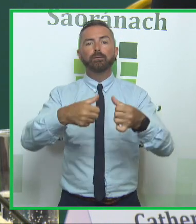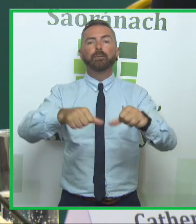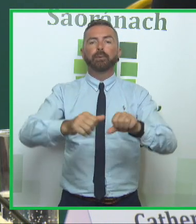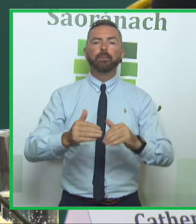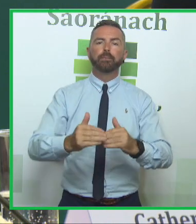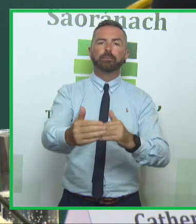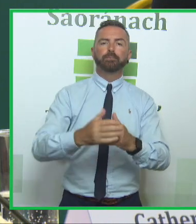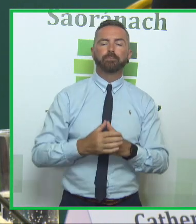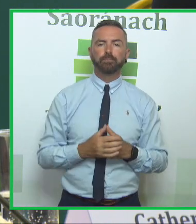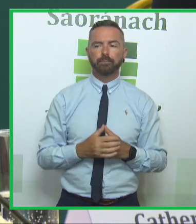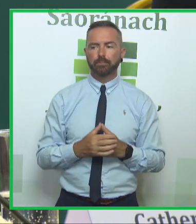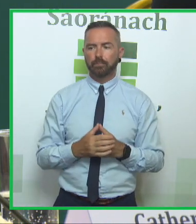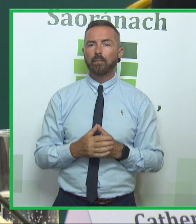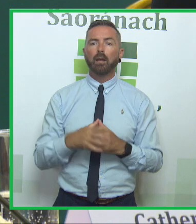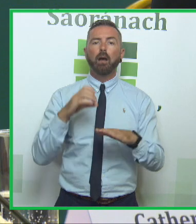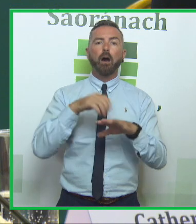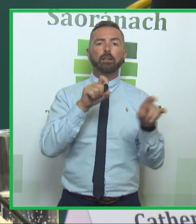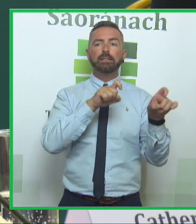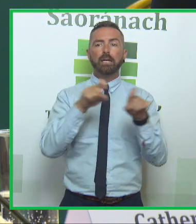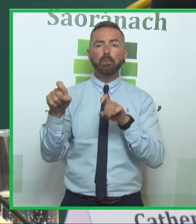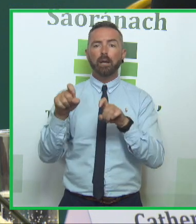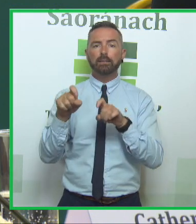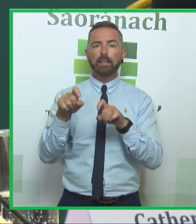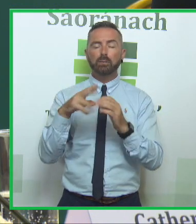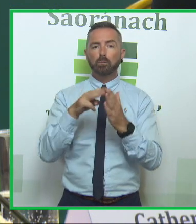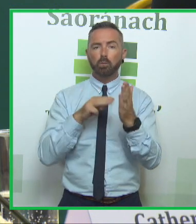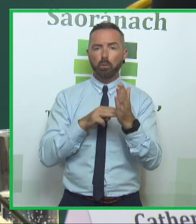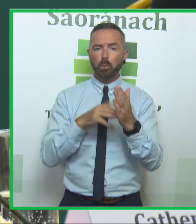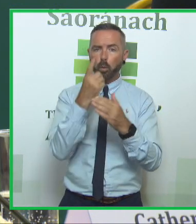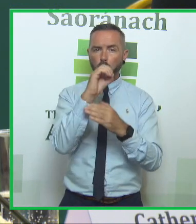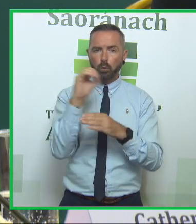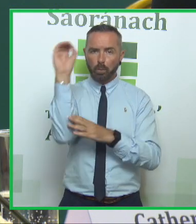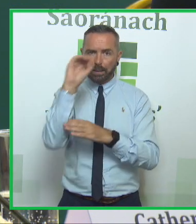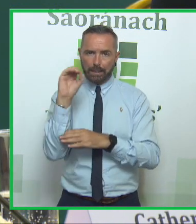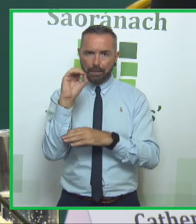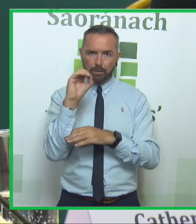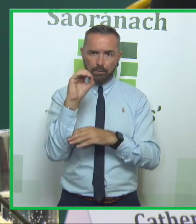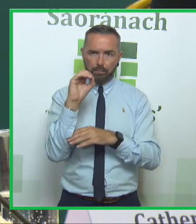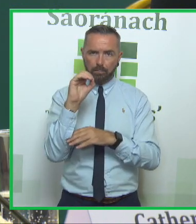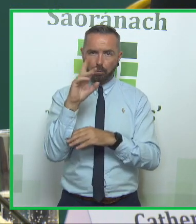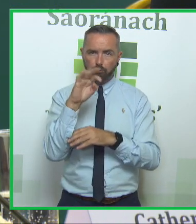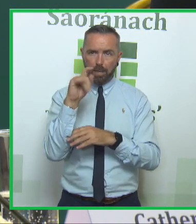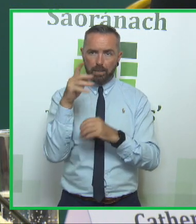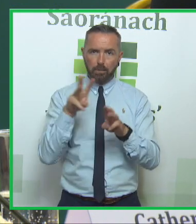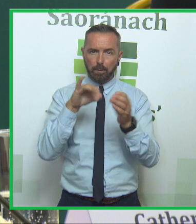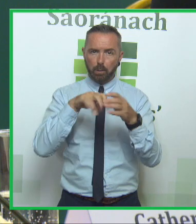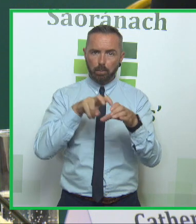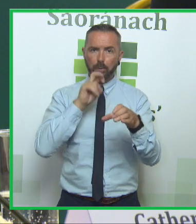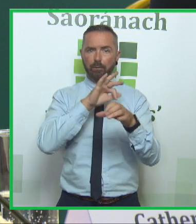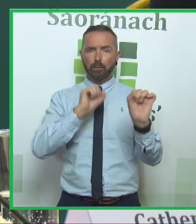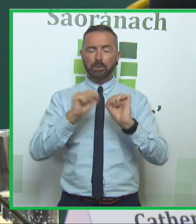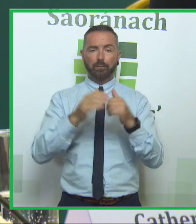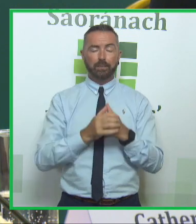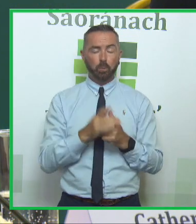virus unit on the stabilisation piece, we've got 100% success rate and stability of people who leave that service after they've come